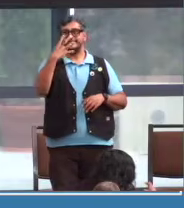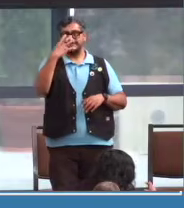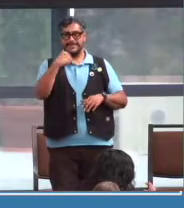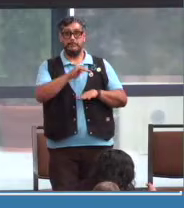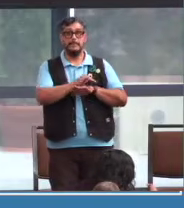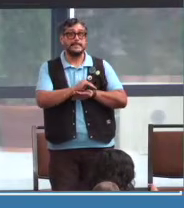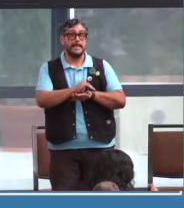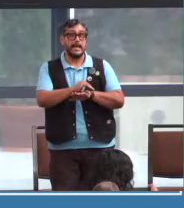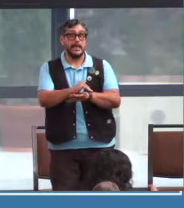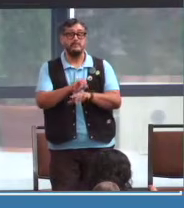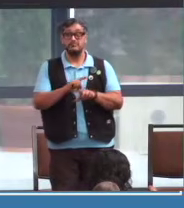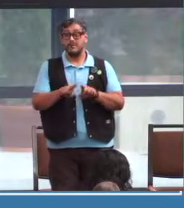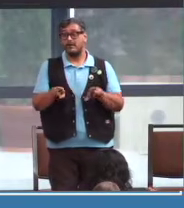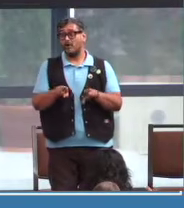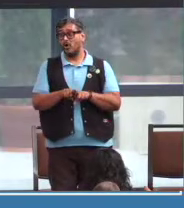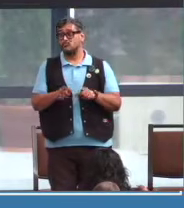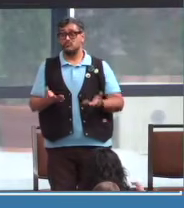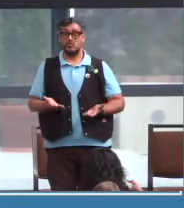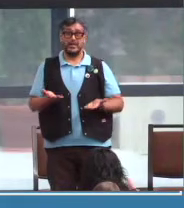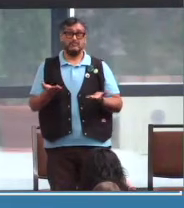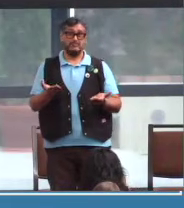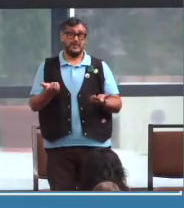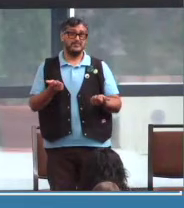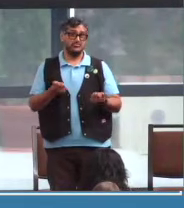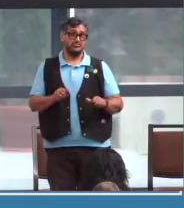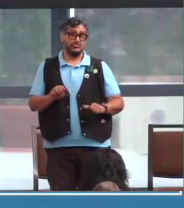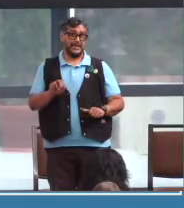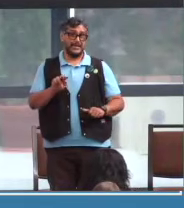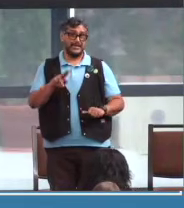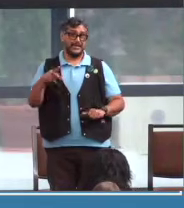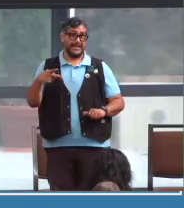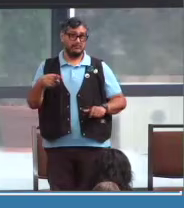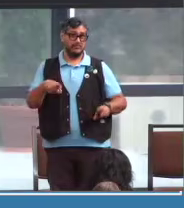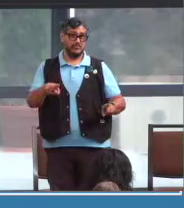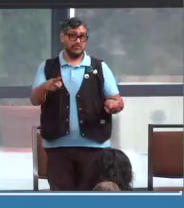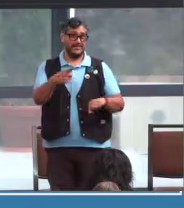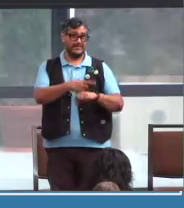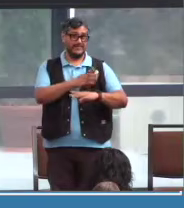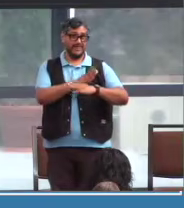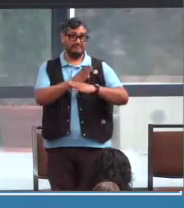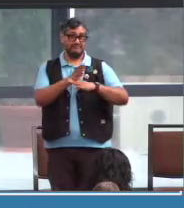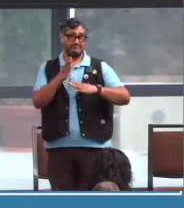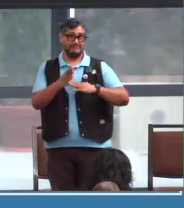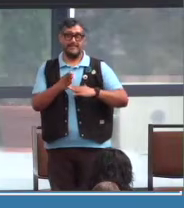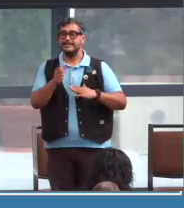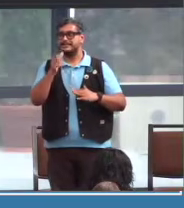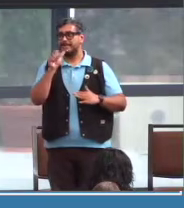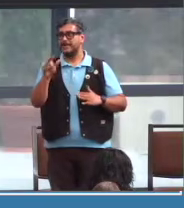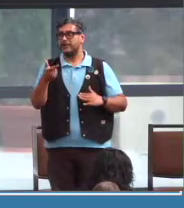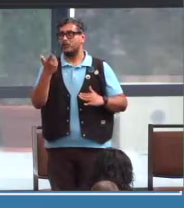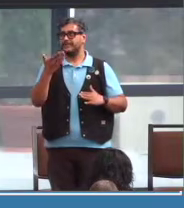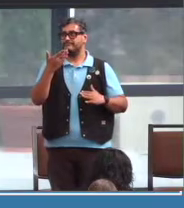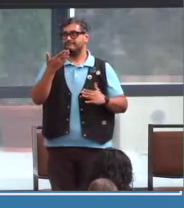night, but we actually do also recommend that people try and fit in nap times throughout the day. It's obviously not always ideal with people's